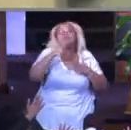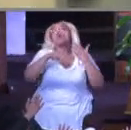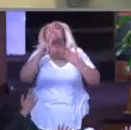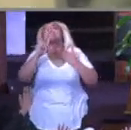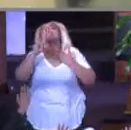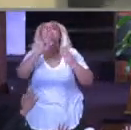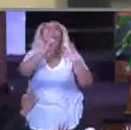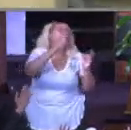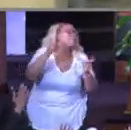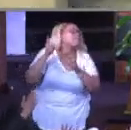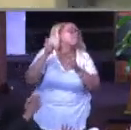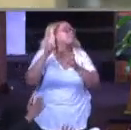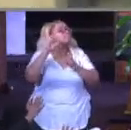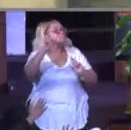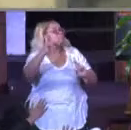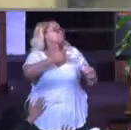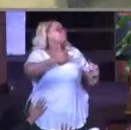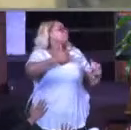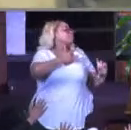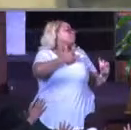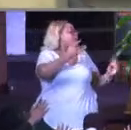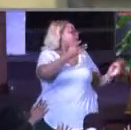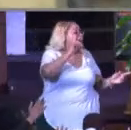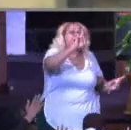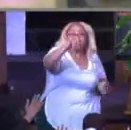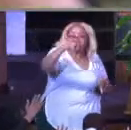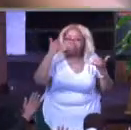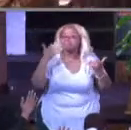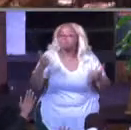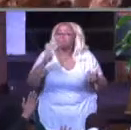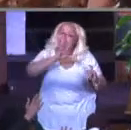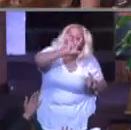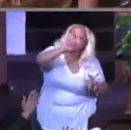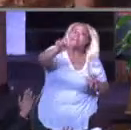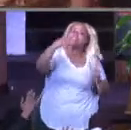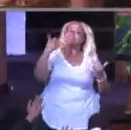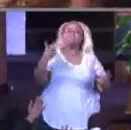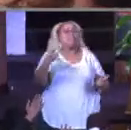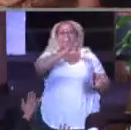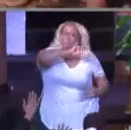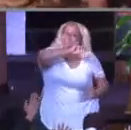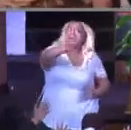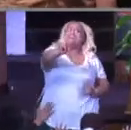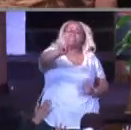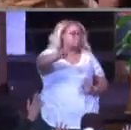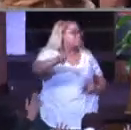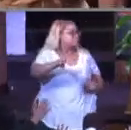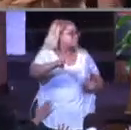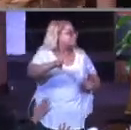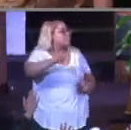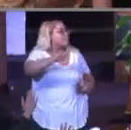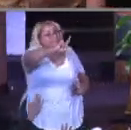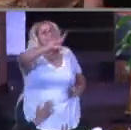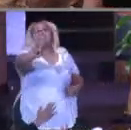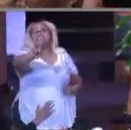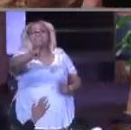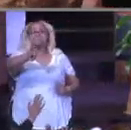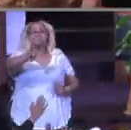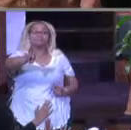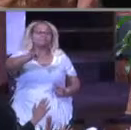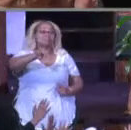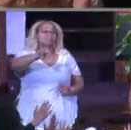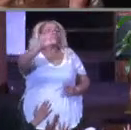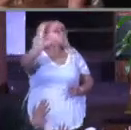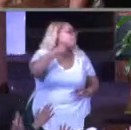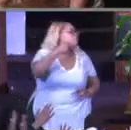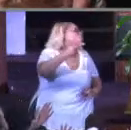is the gift? That he put it on your heart. Ask him now. Ask him now. Ask him now. Ask him.